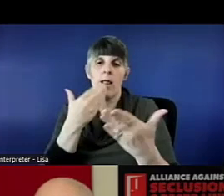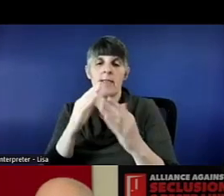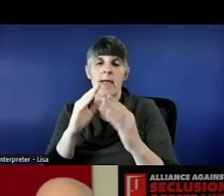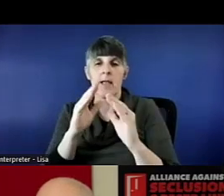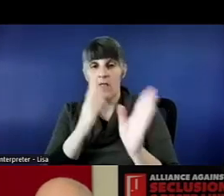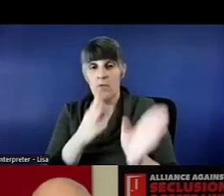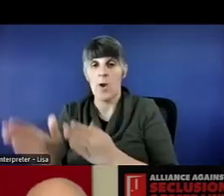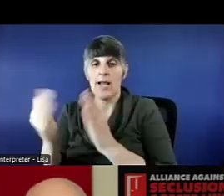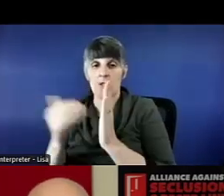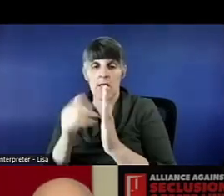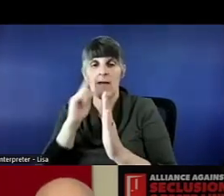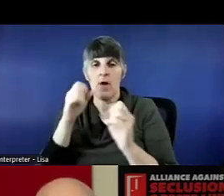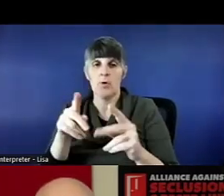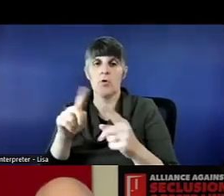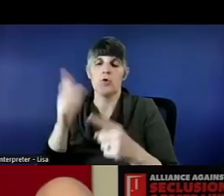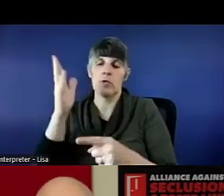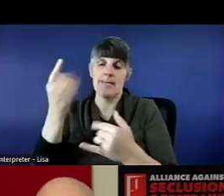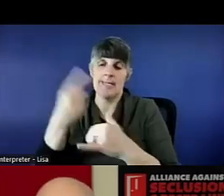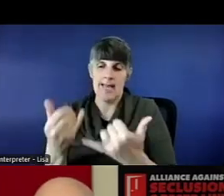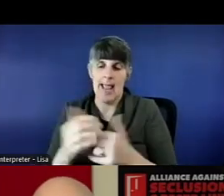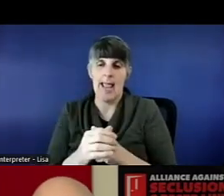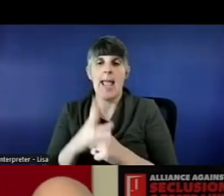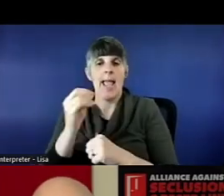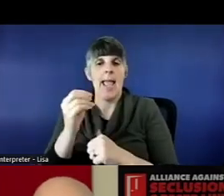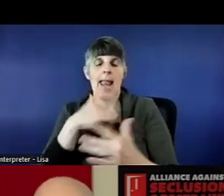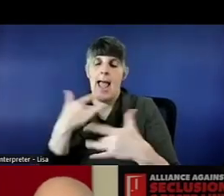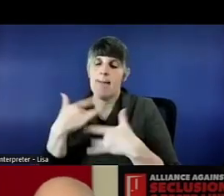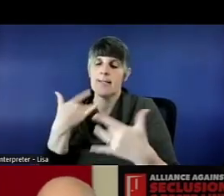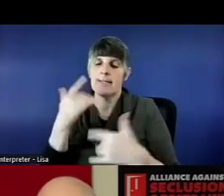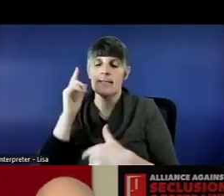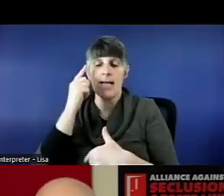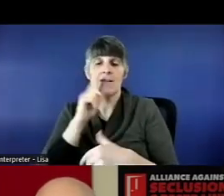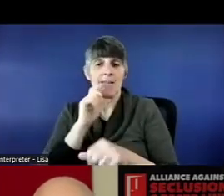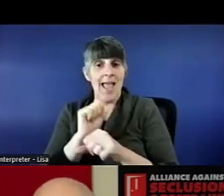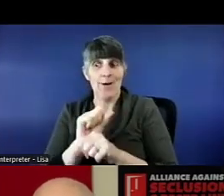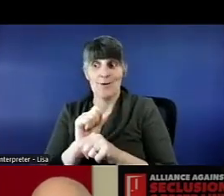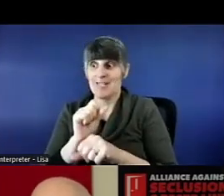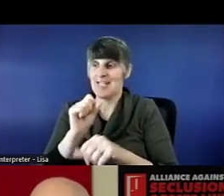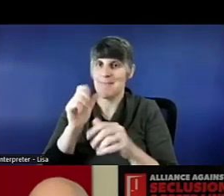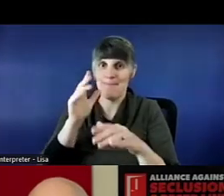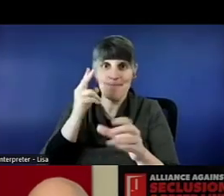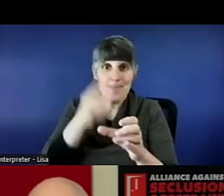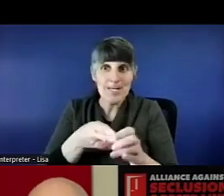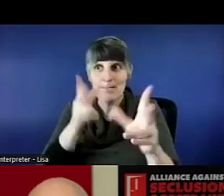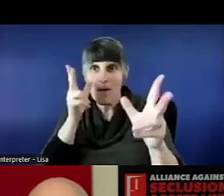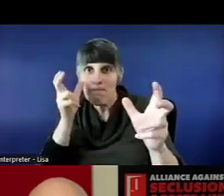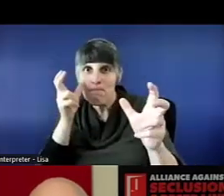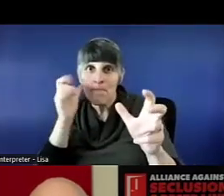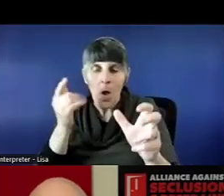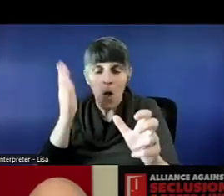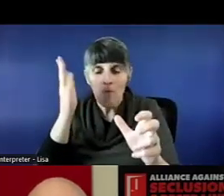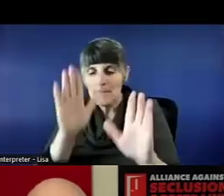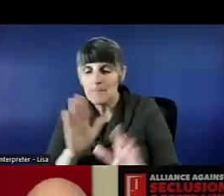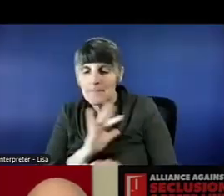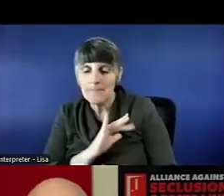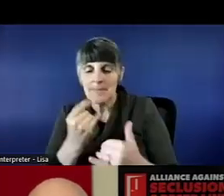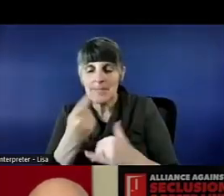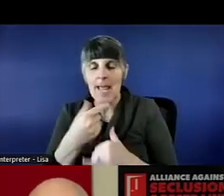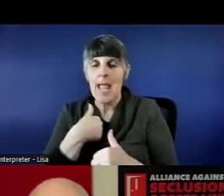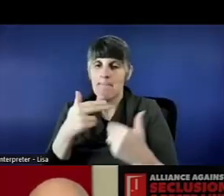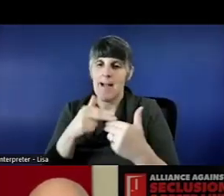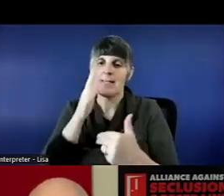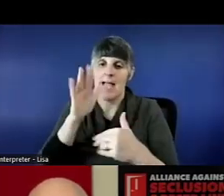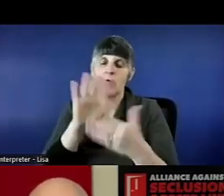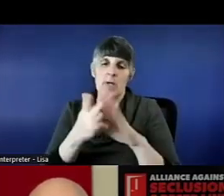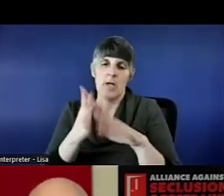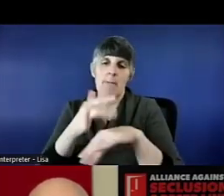organizers again for the opportunity to speak today. And I'm excited to actually be here and listen to all of the great presentations today. My slides will be